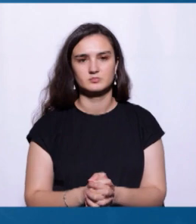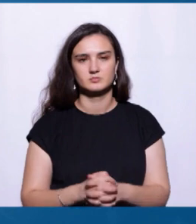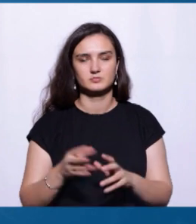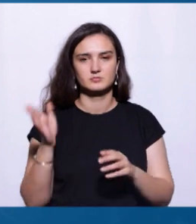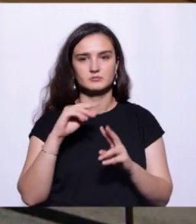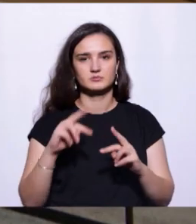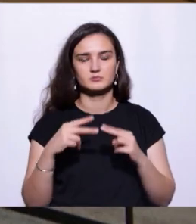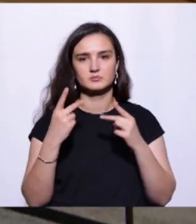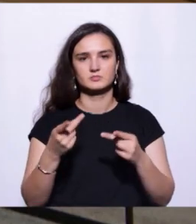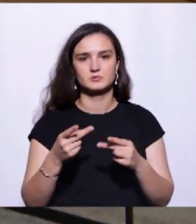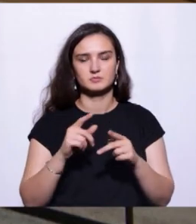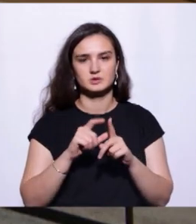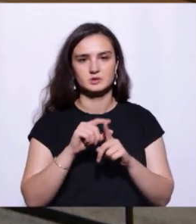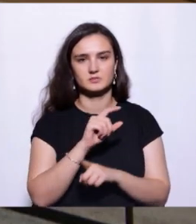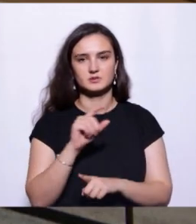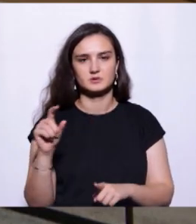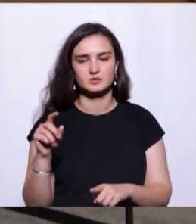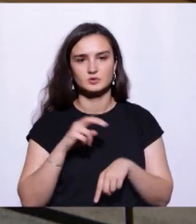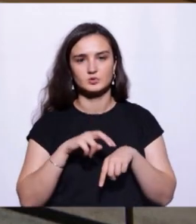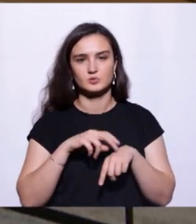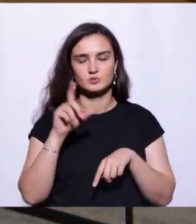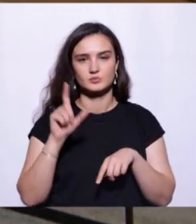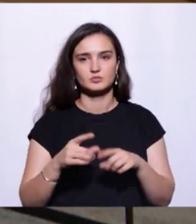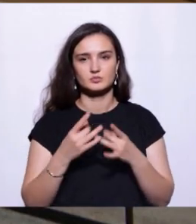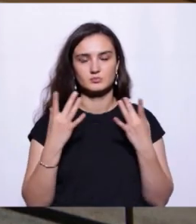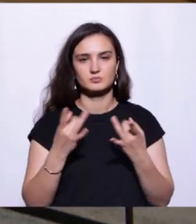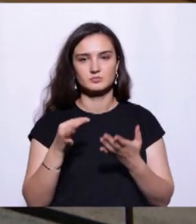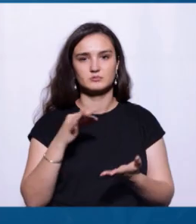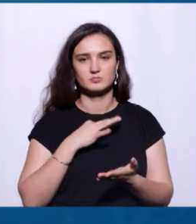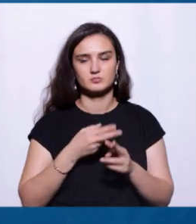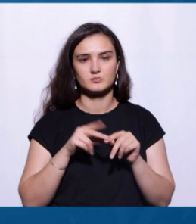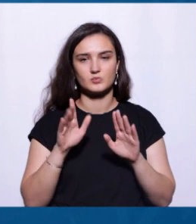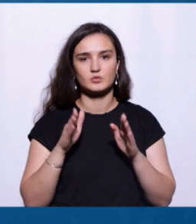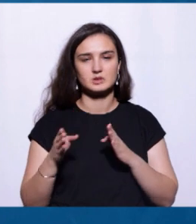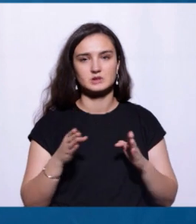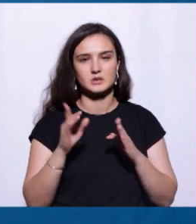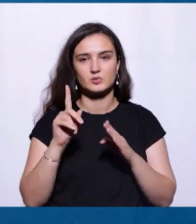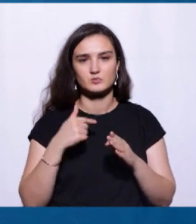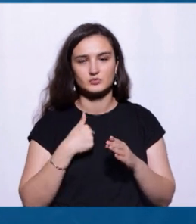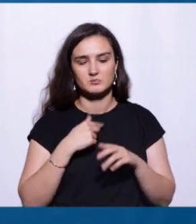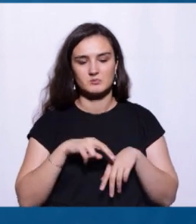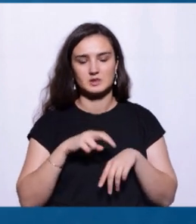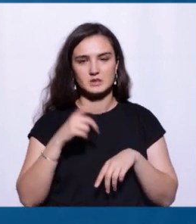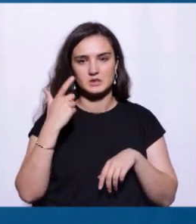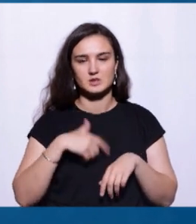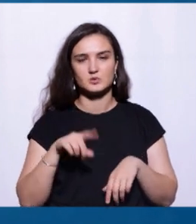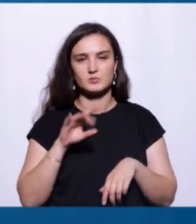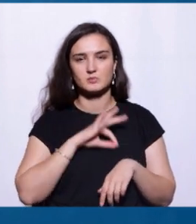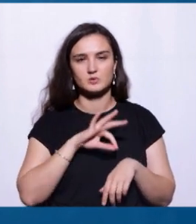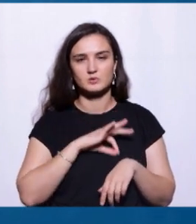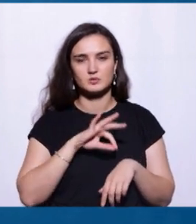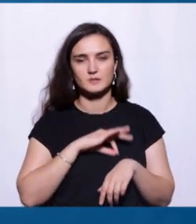let's move to the next sentence. The doctor told me that the only way for me to take my medicine was to